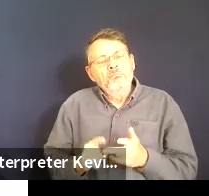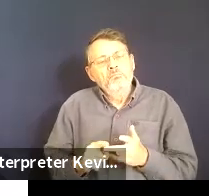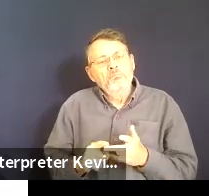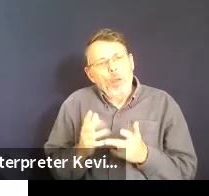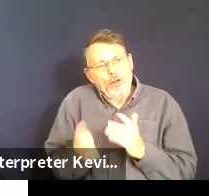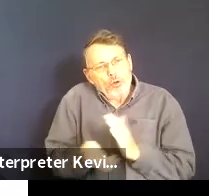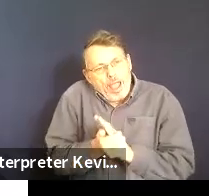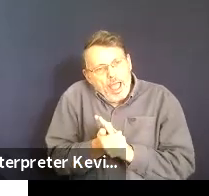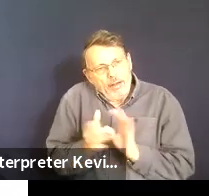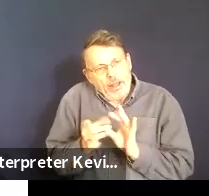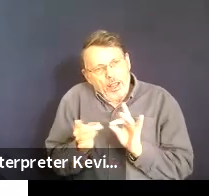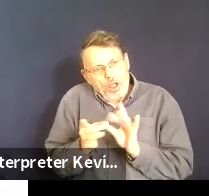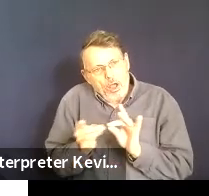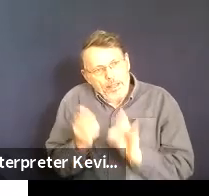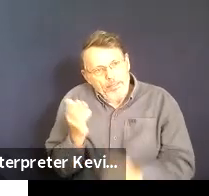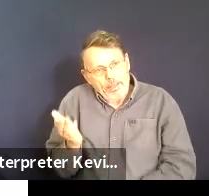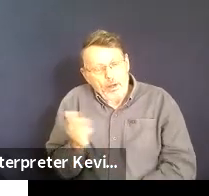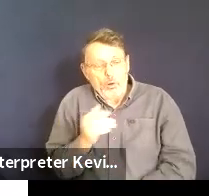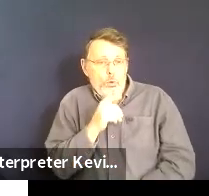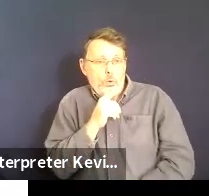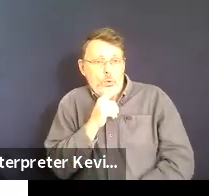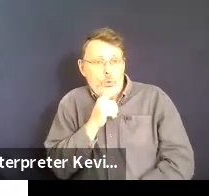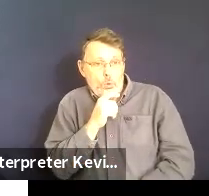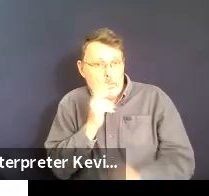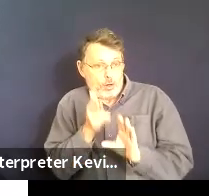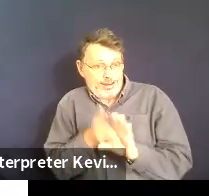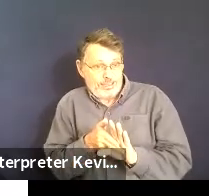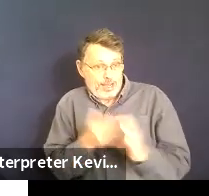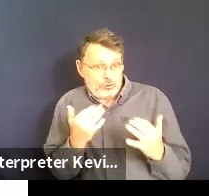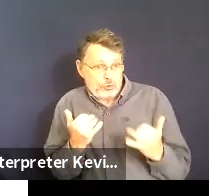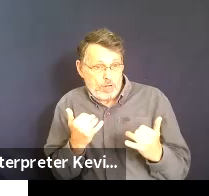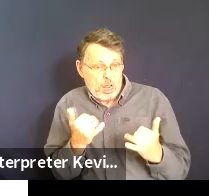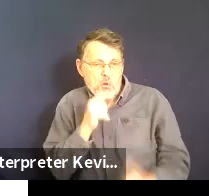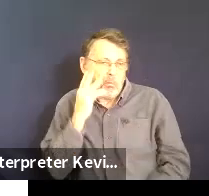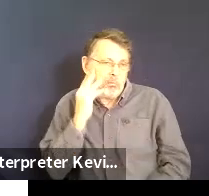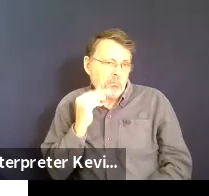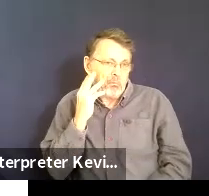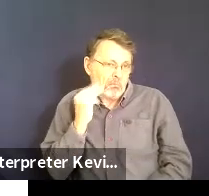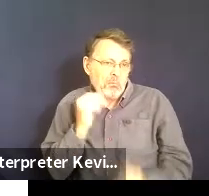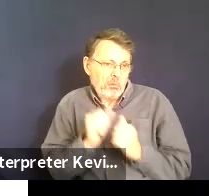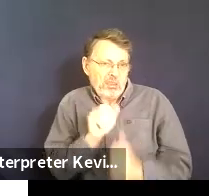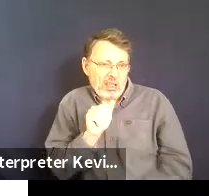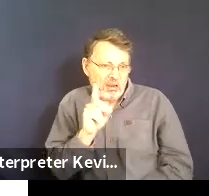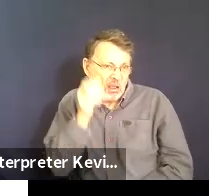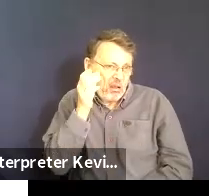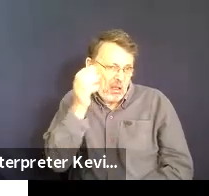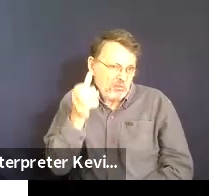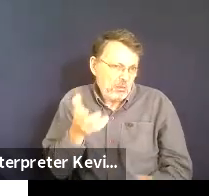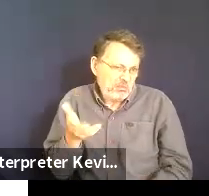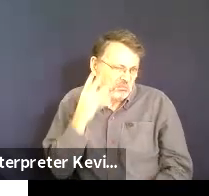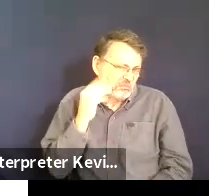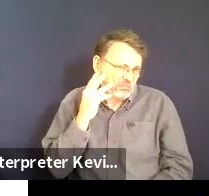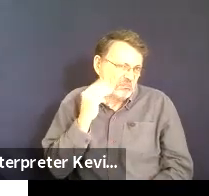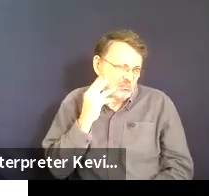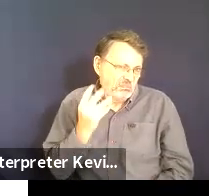add a comment here that participants today who are seasoned in the ADA concepts